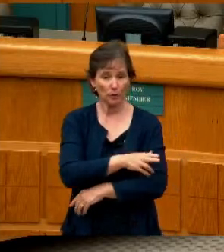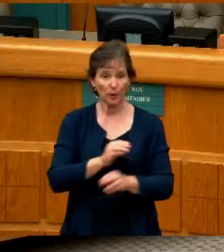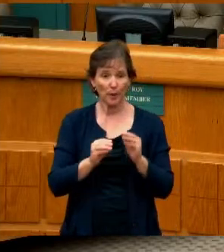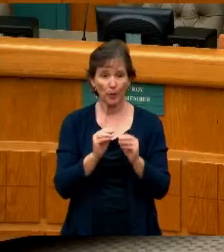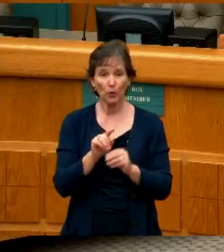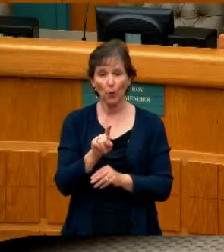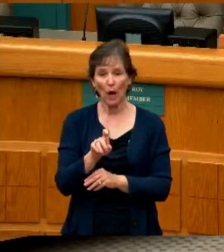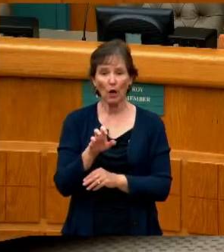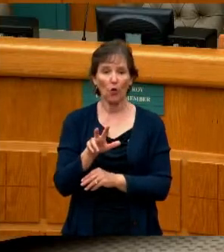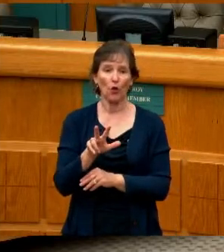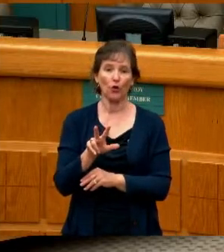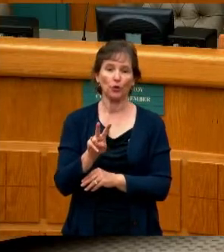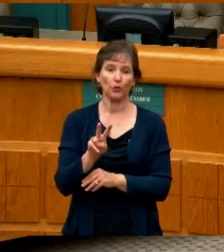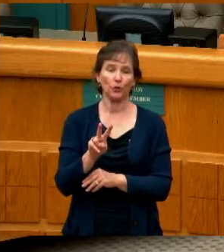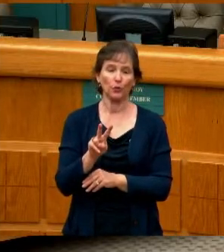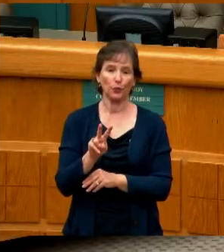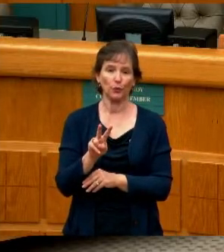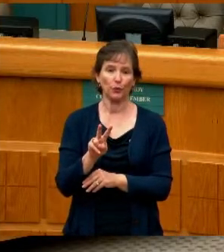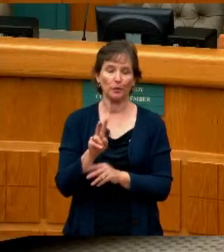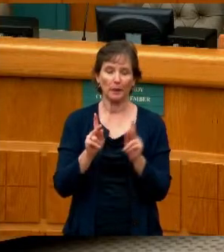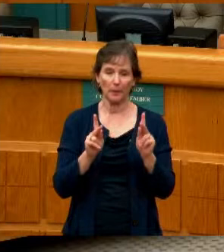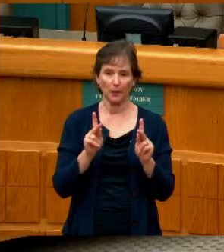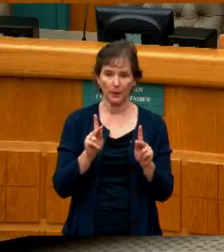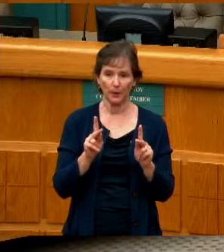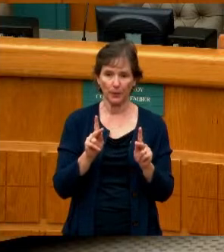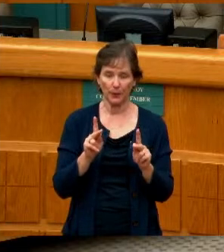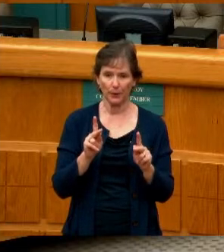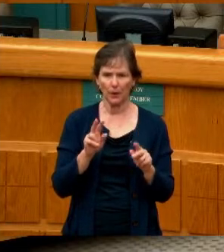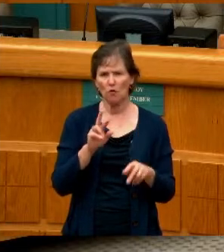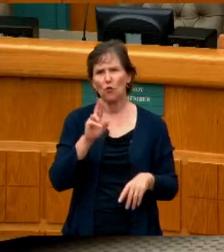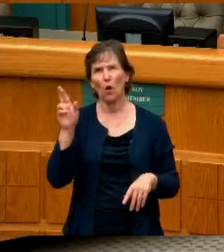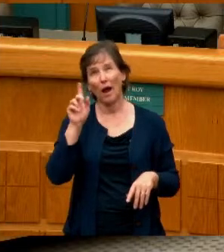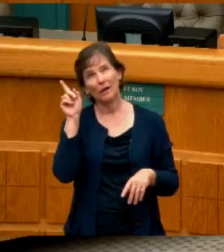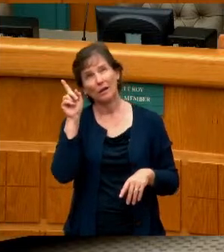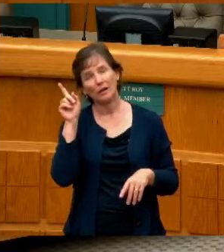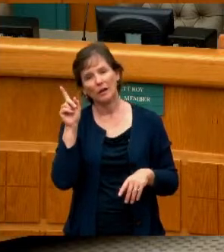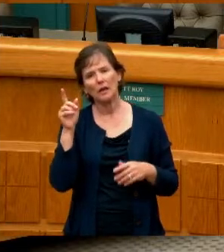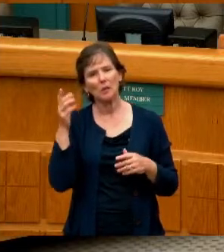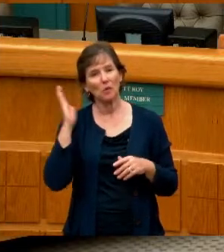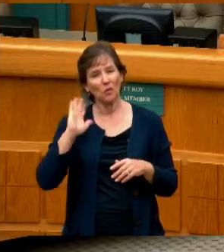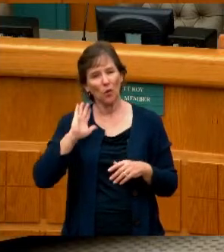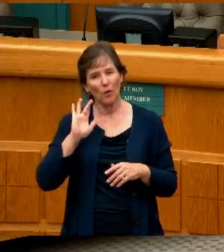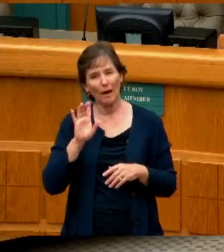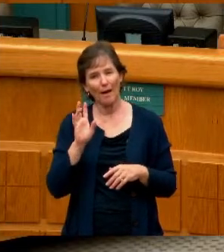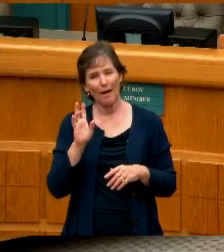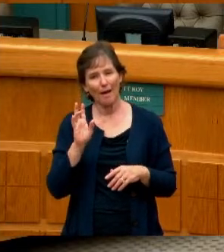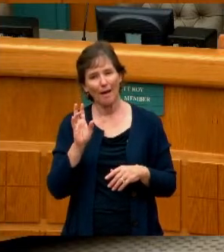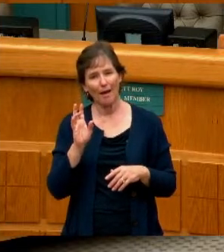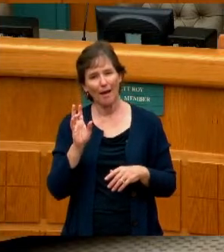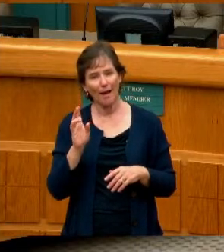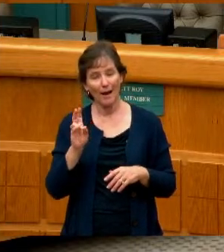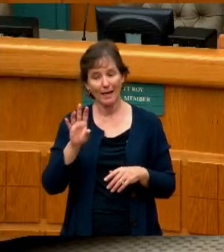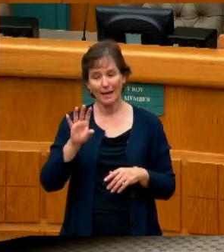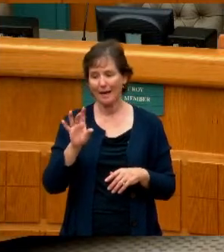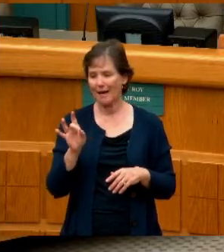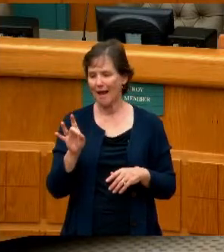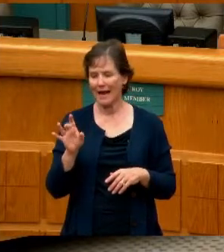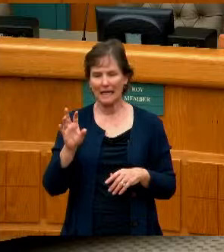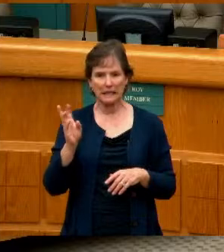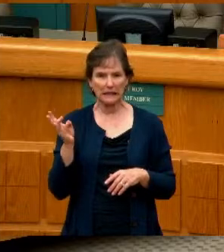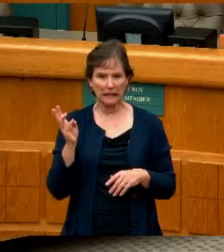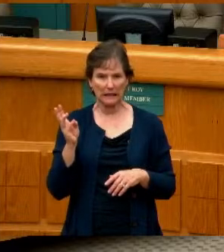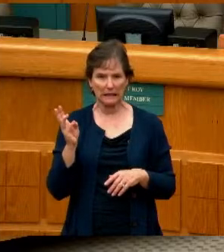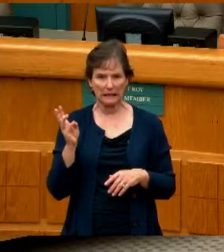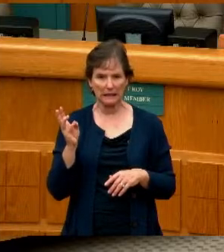These are the hospitalizations as of today. 132 are in the hospital with COVID-19. You can see